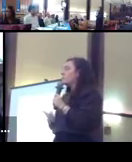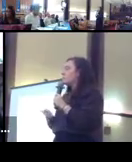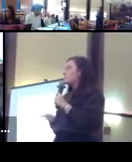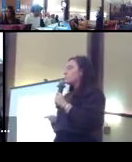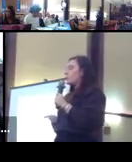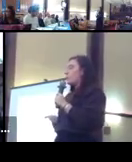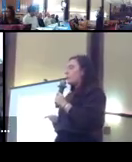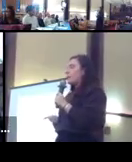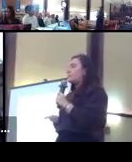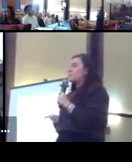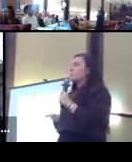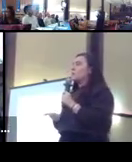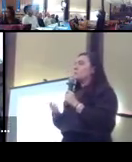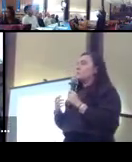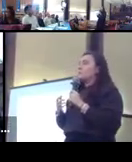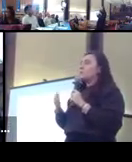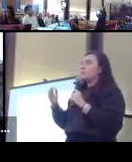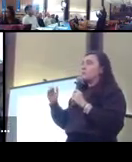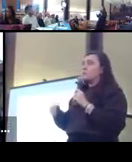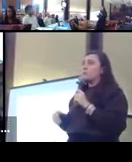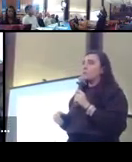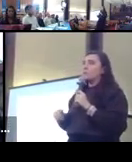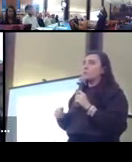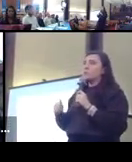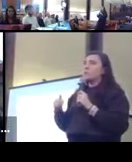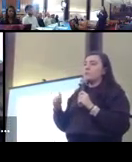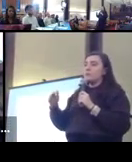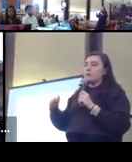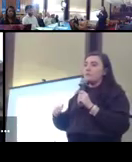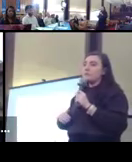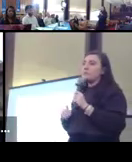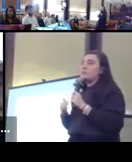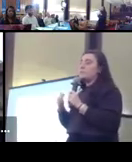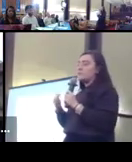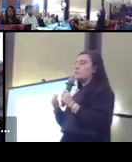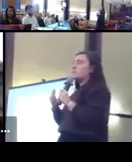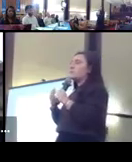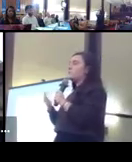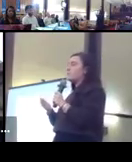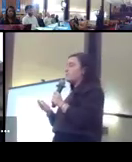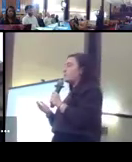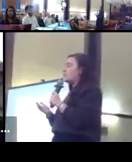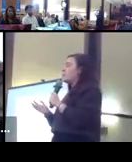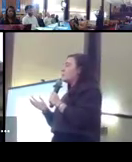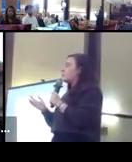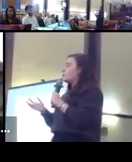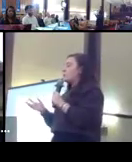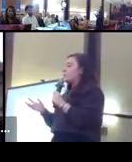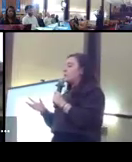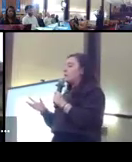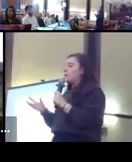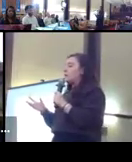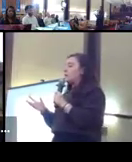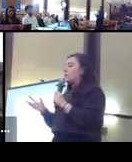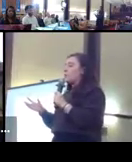priority. We're going to block out with a phased approach, so there would be 5 phases, and in the first phase,